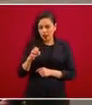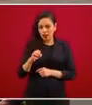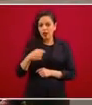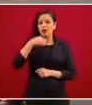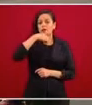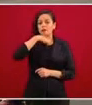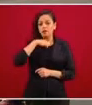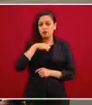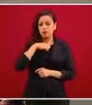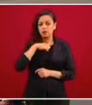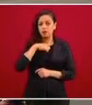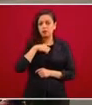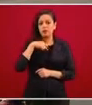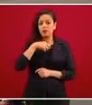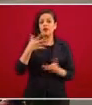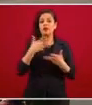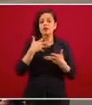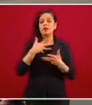inner part of the throat,